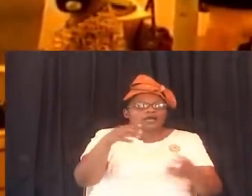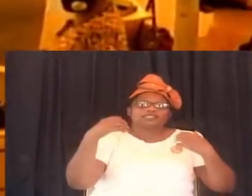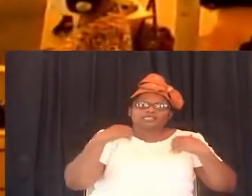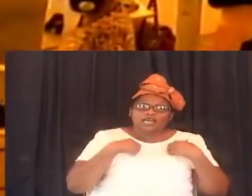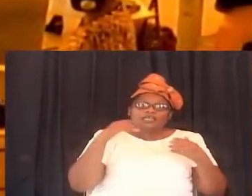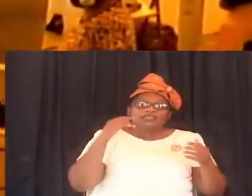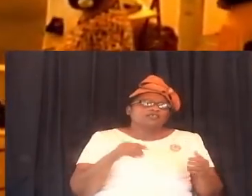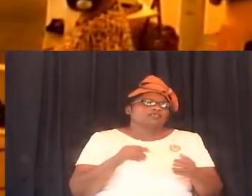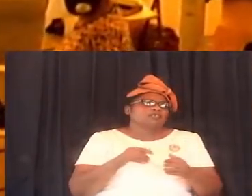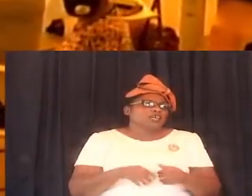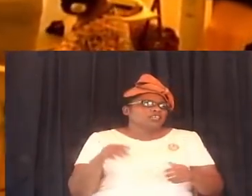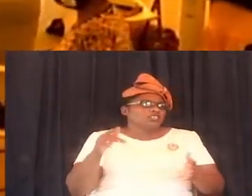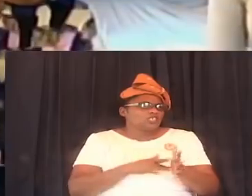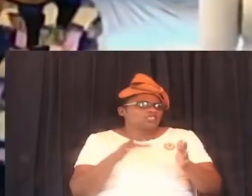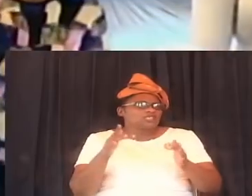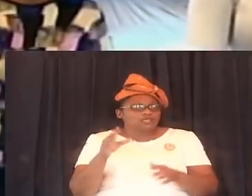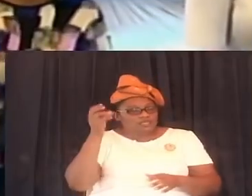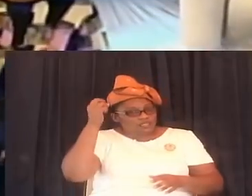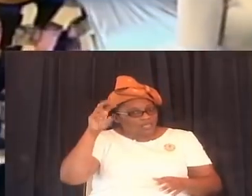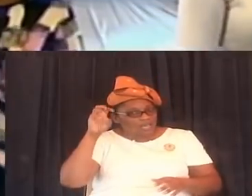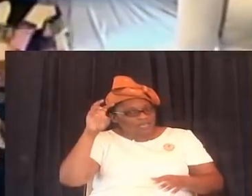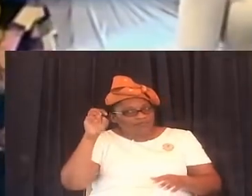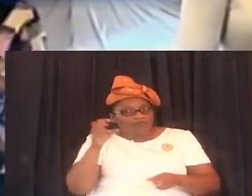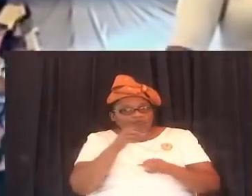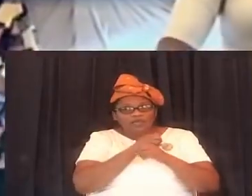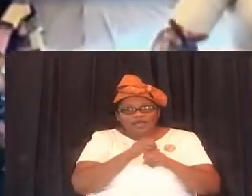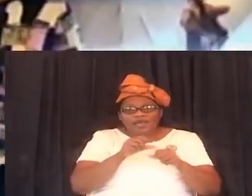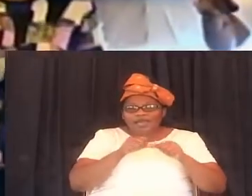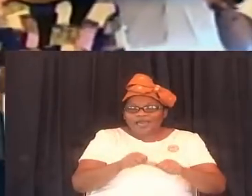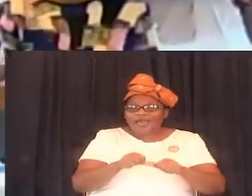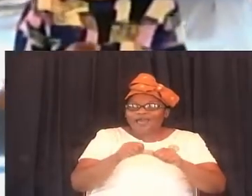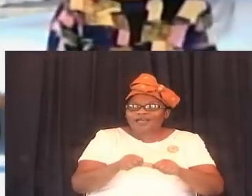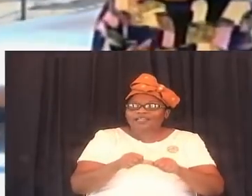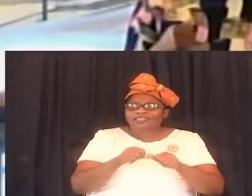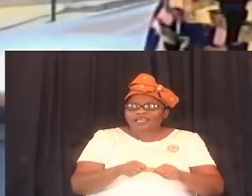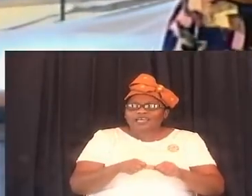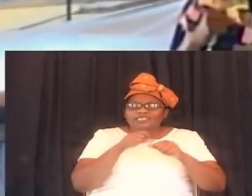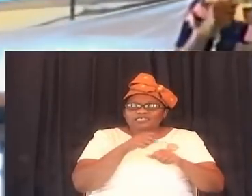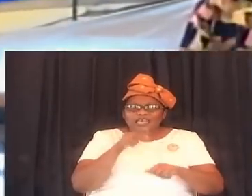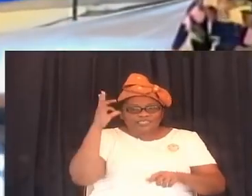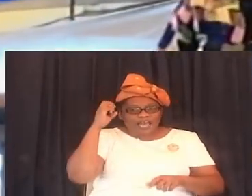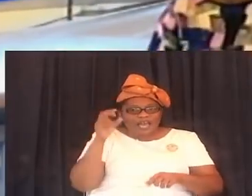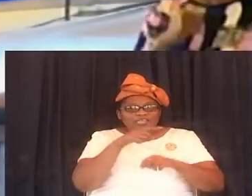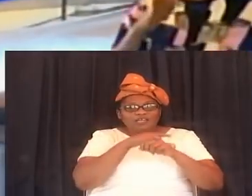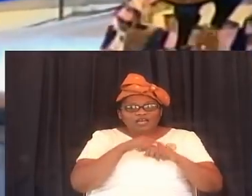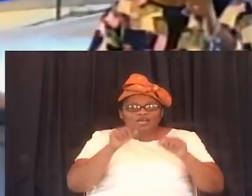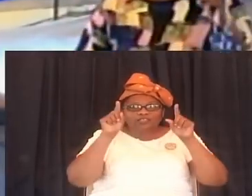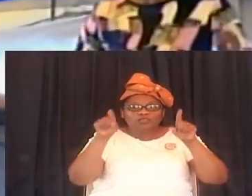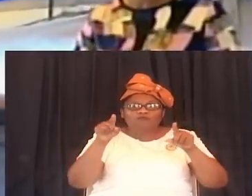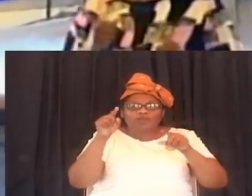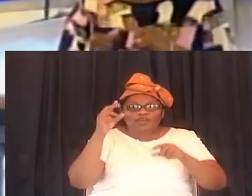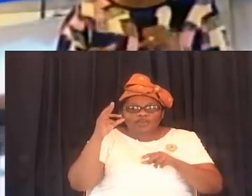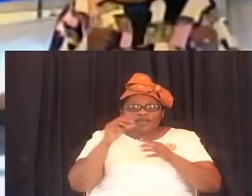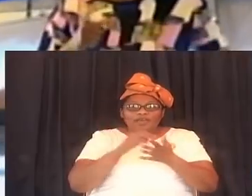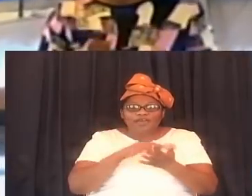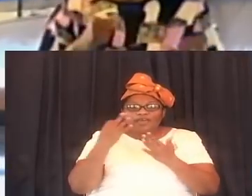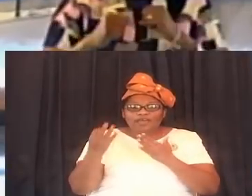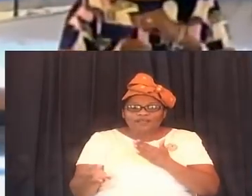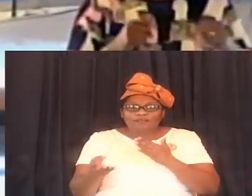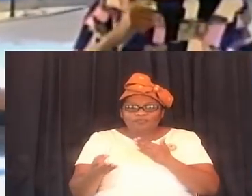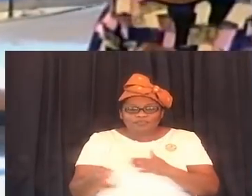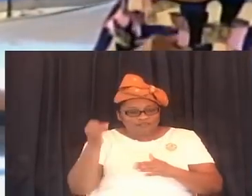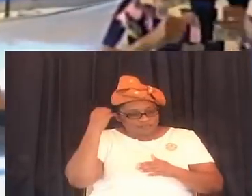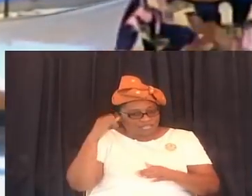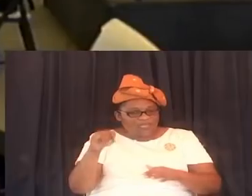got, go. Satan, you can't prevail. Satan, you're bound to